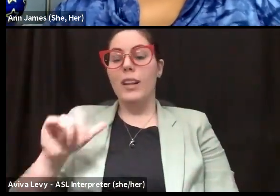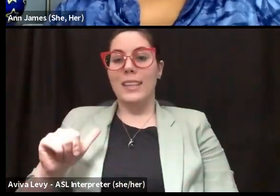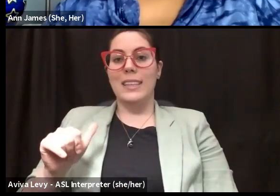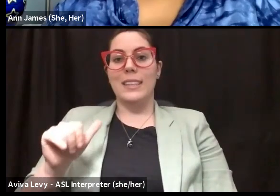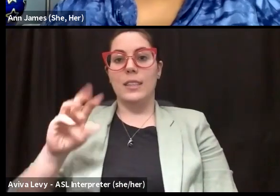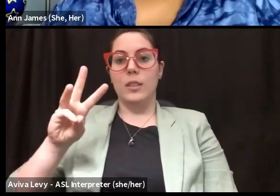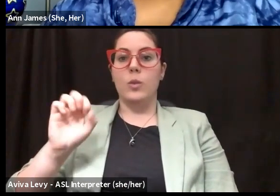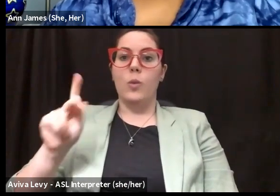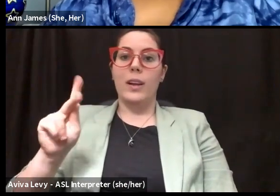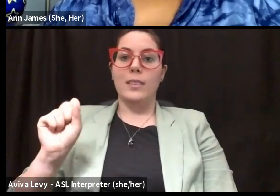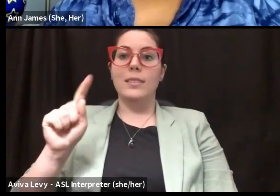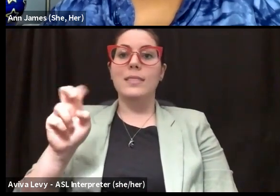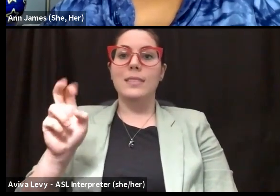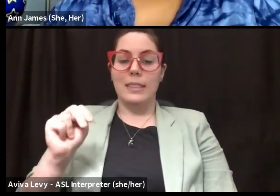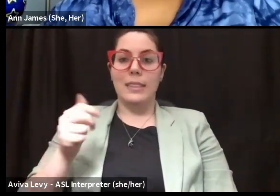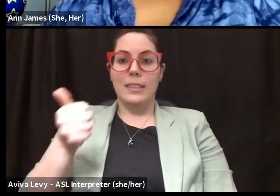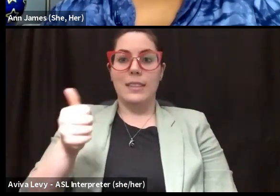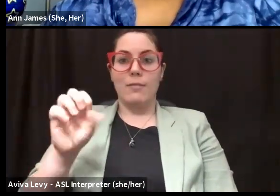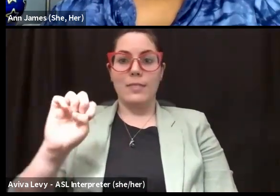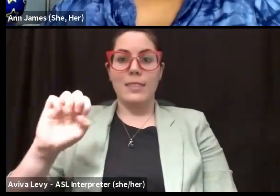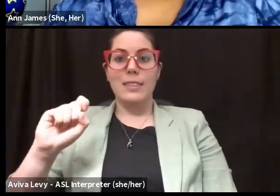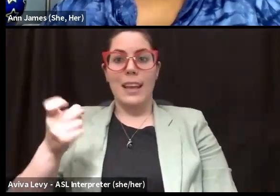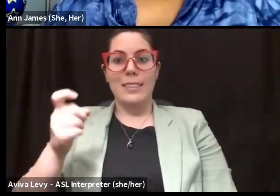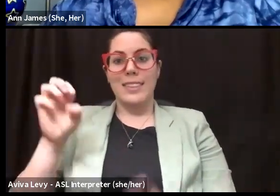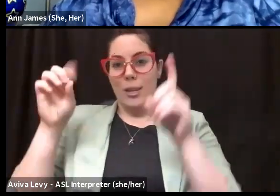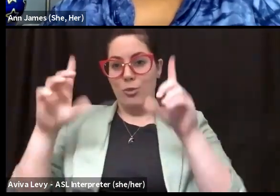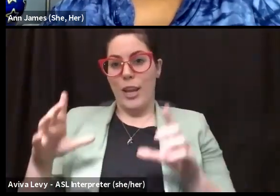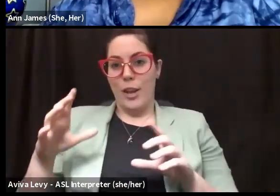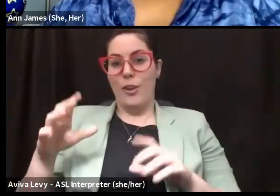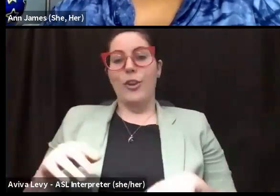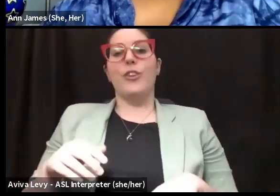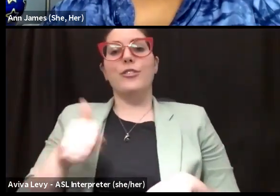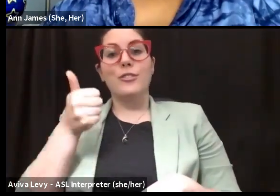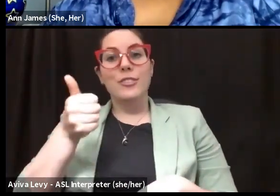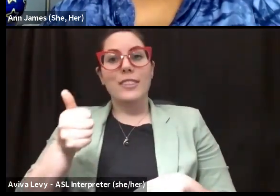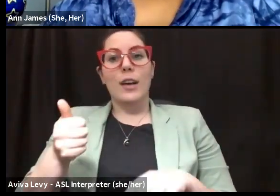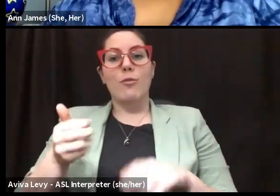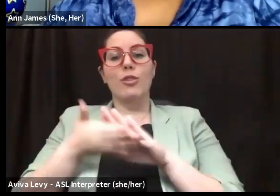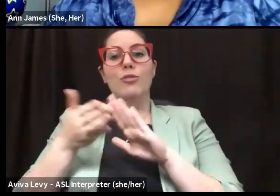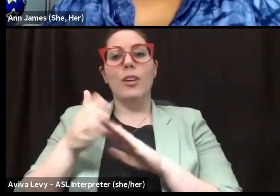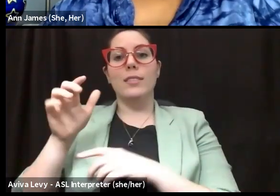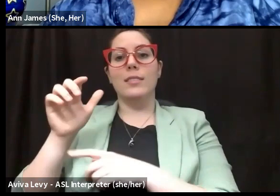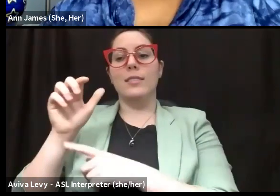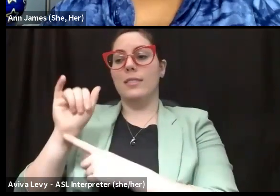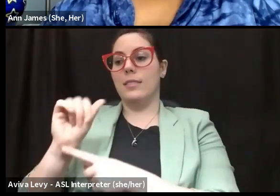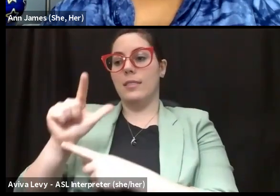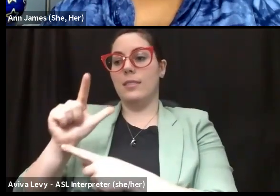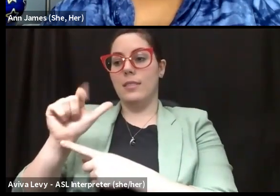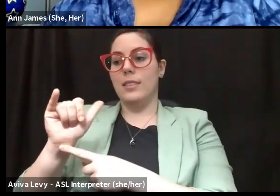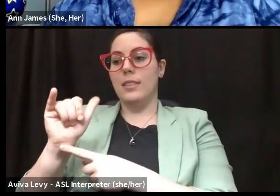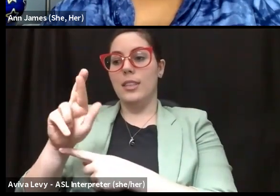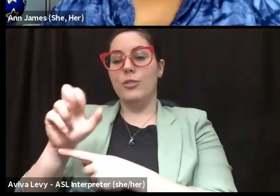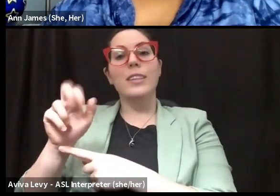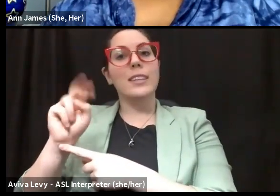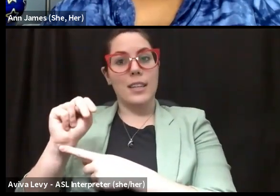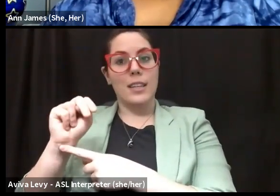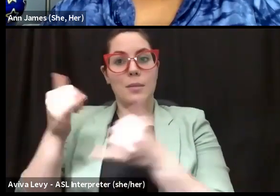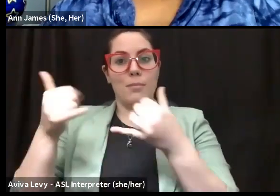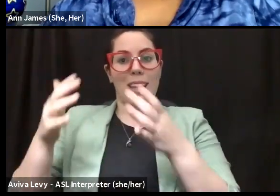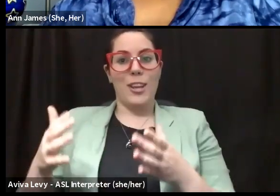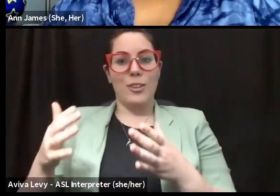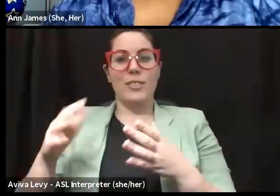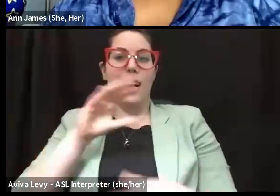and community facilitator. She founded and directs the Illyrian Players, a feminist ensemble for theater artists in Los Angeles.